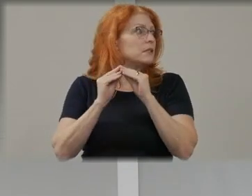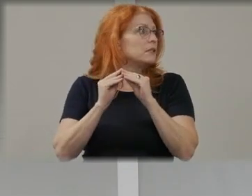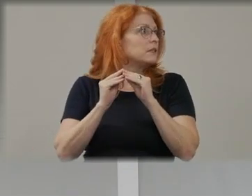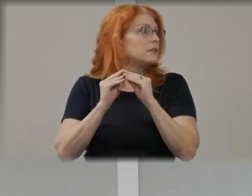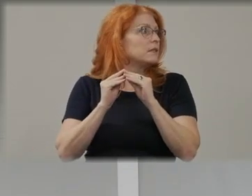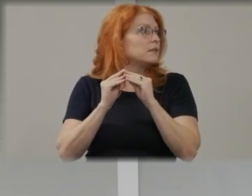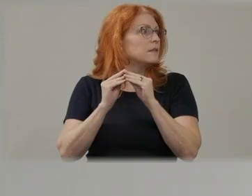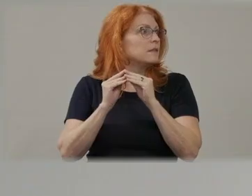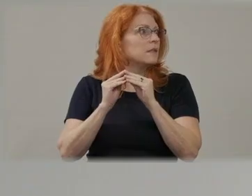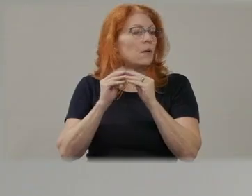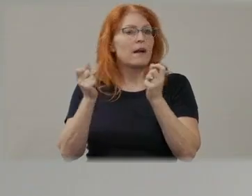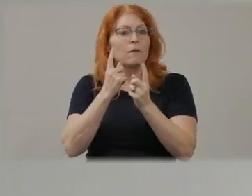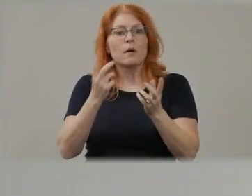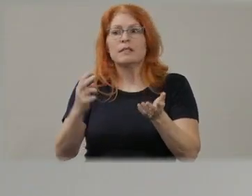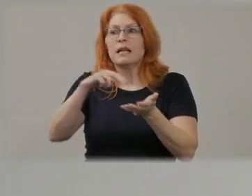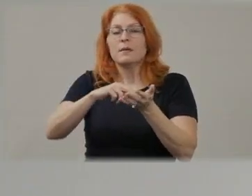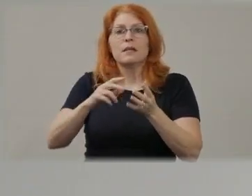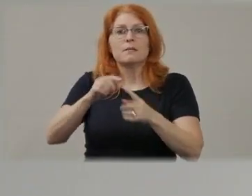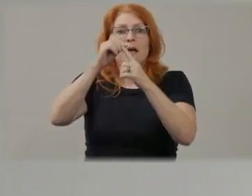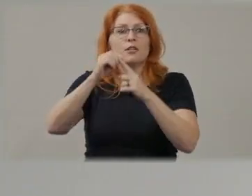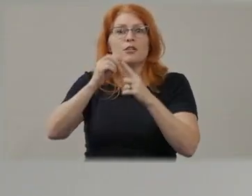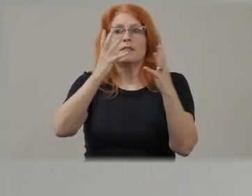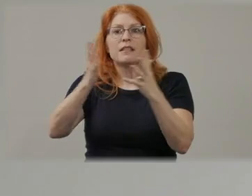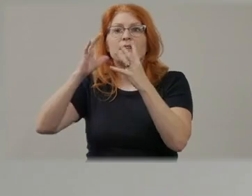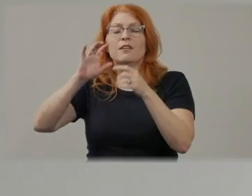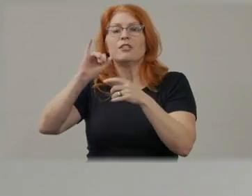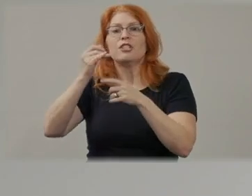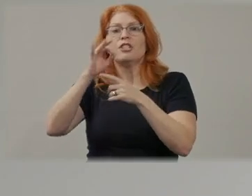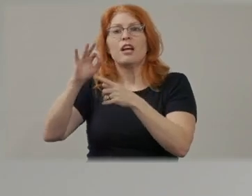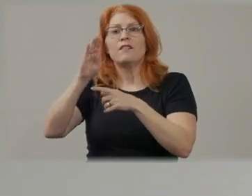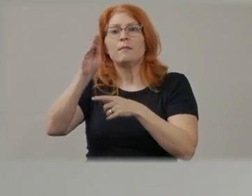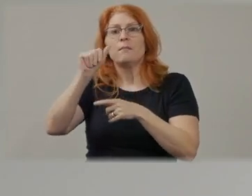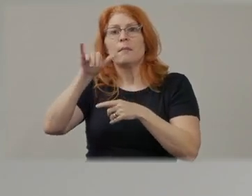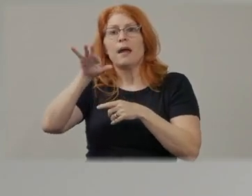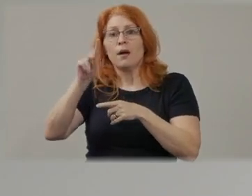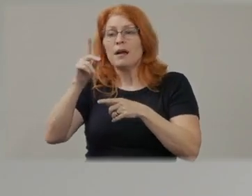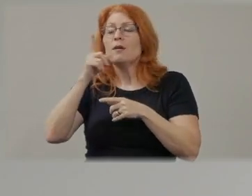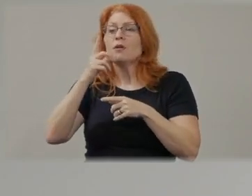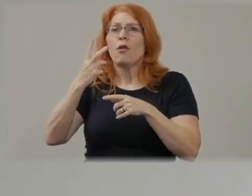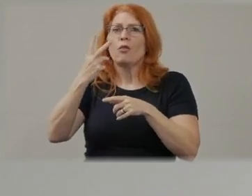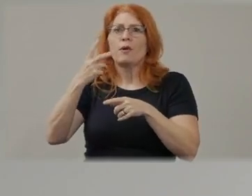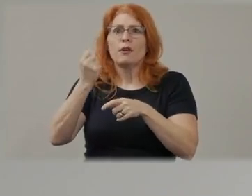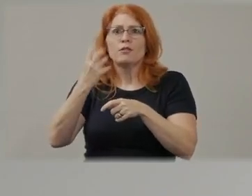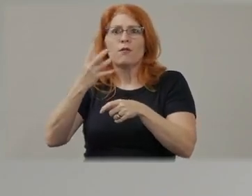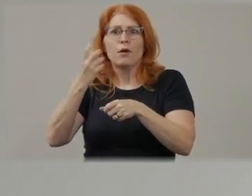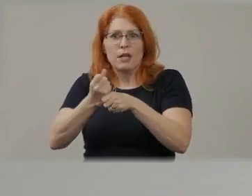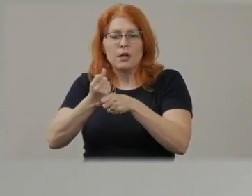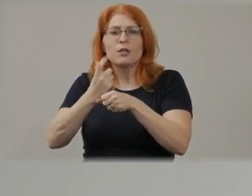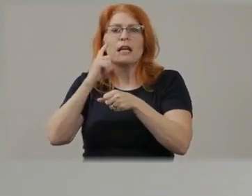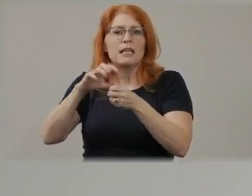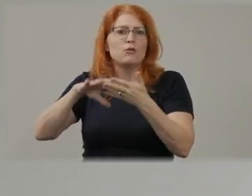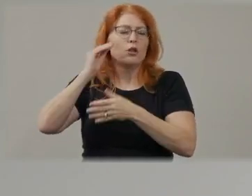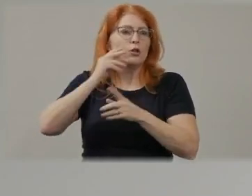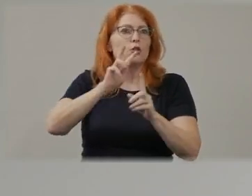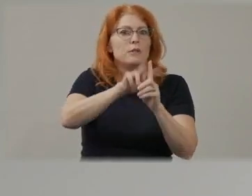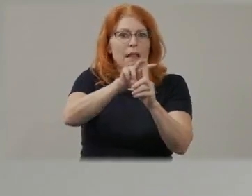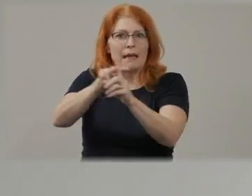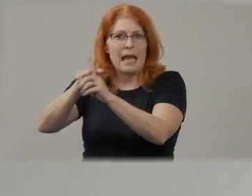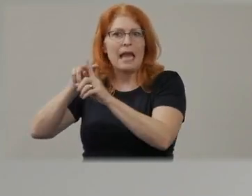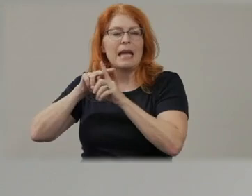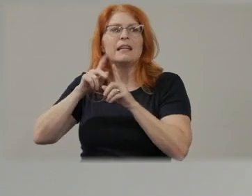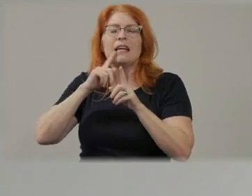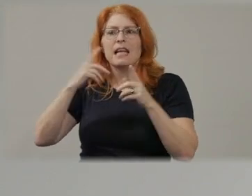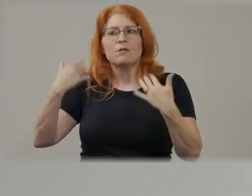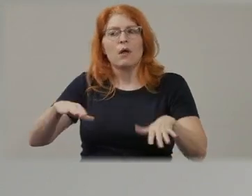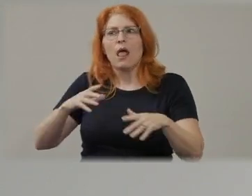everybody stand up and give a special shout out to Jeff Baer. I was told 3 or 4 years ago I need to learn how to delegate, and Jeff has really stepped